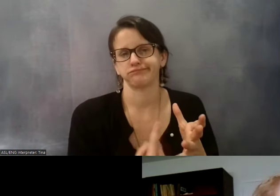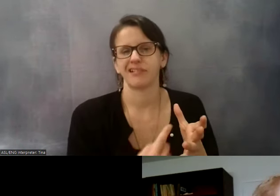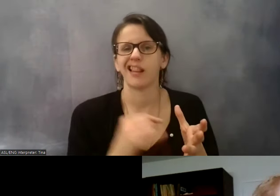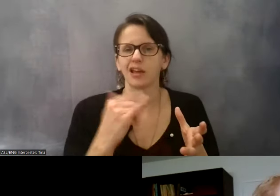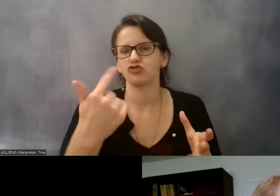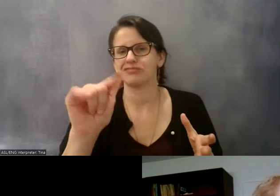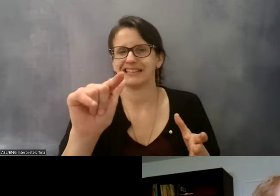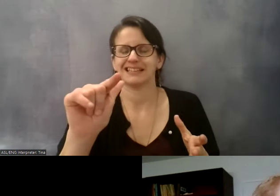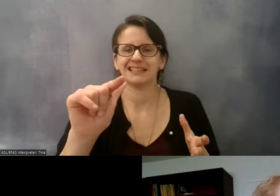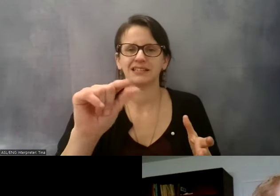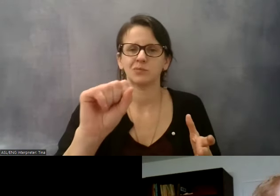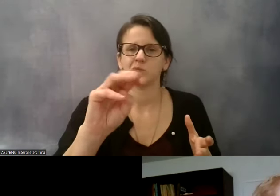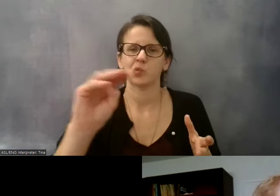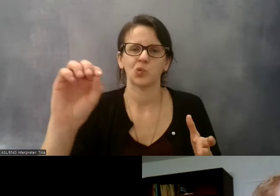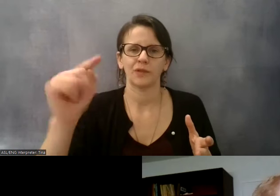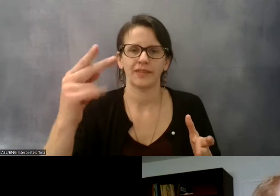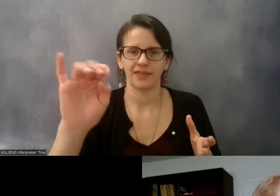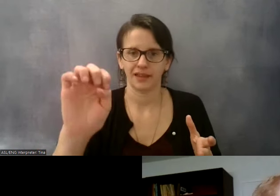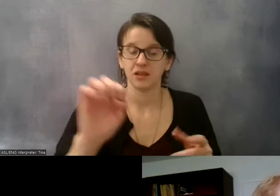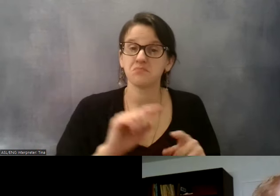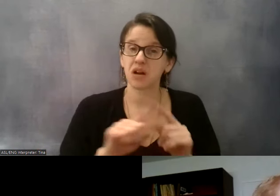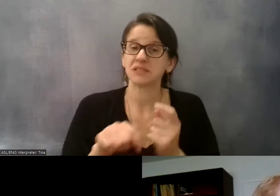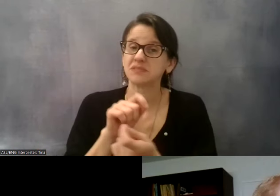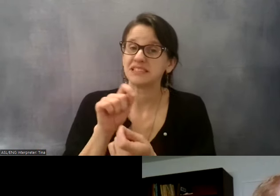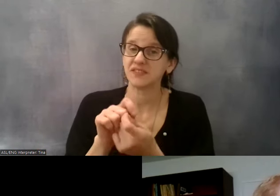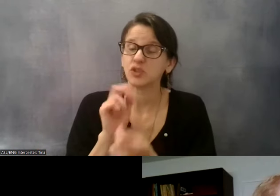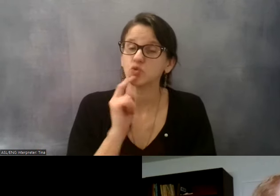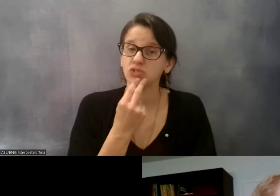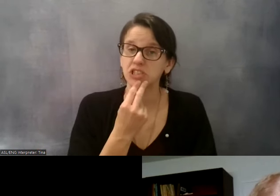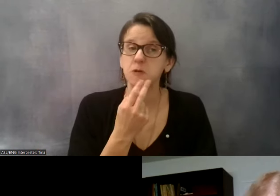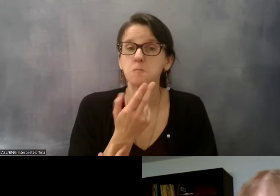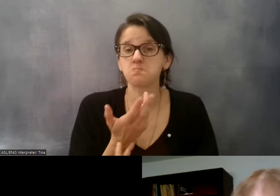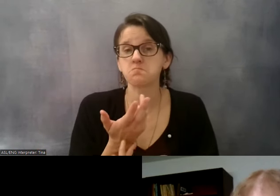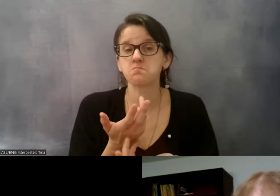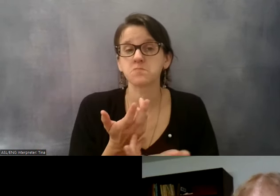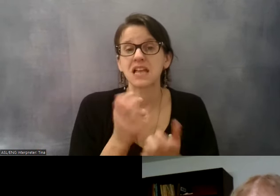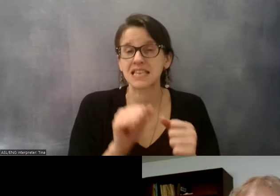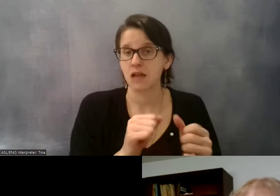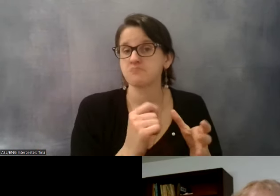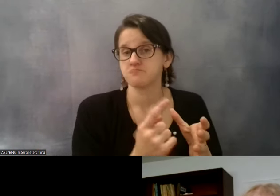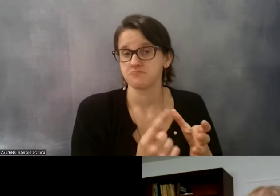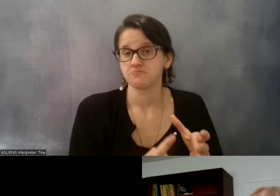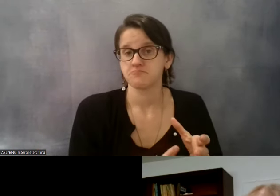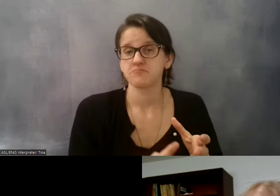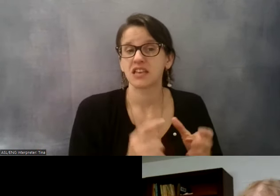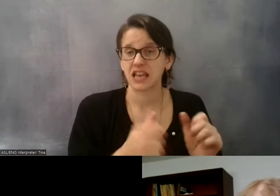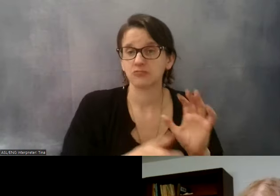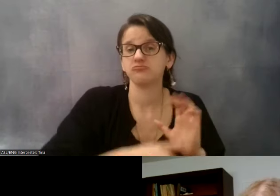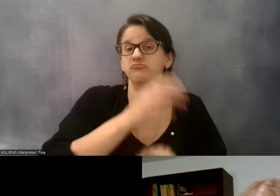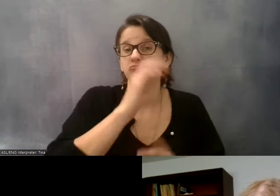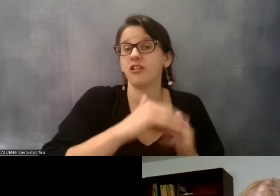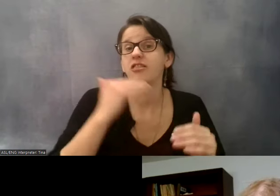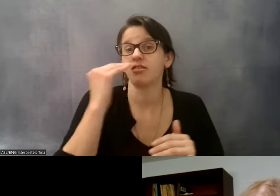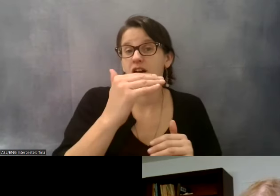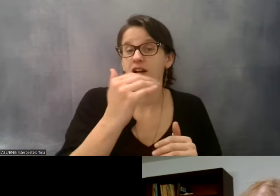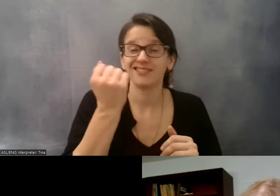smoothie. But there are certain nutrients that you can get in a lot of abundance with juicing. One word of caution is to make sure it's not